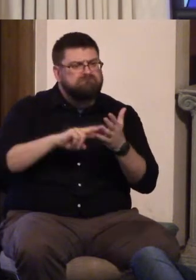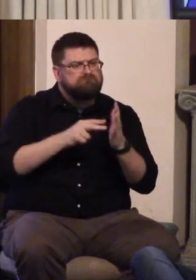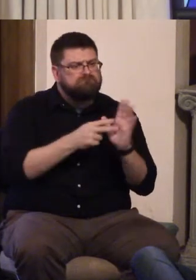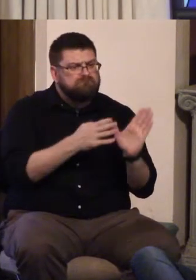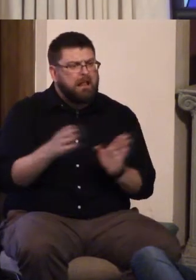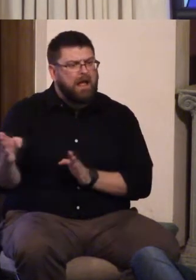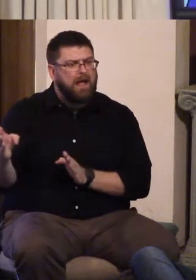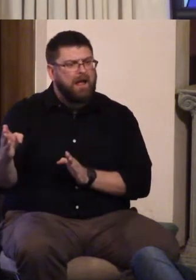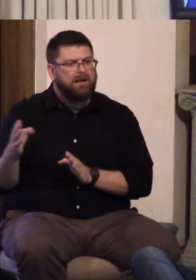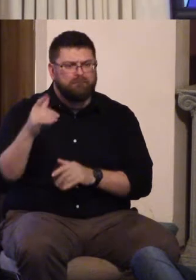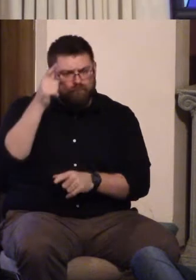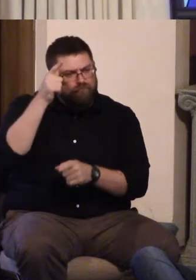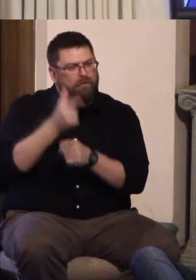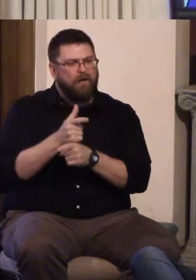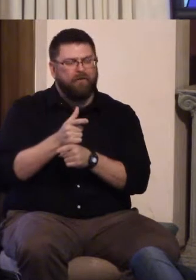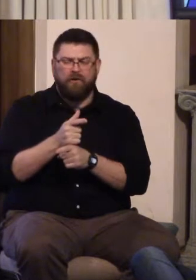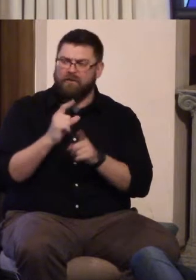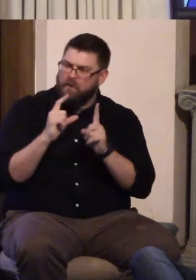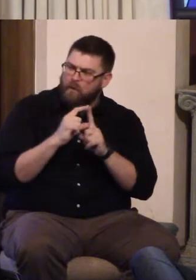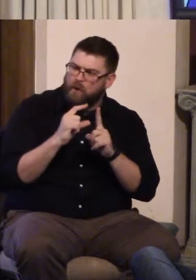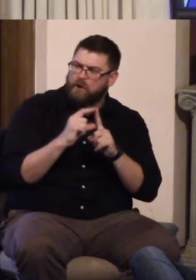what you came here to do, brother.